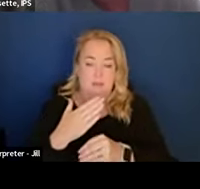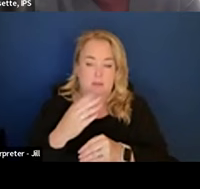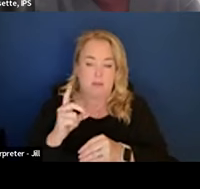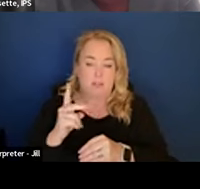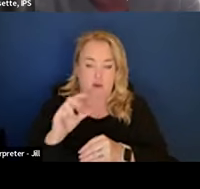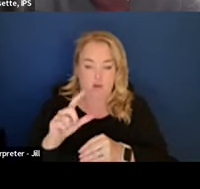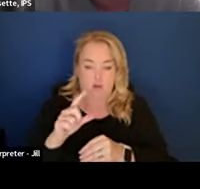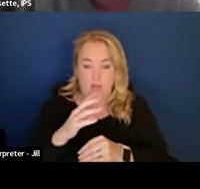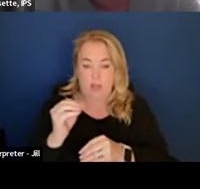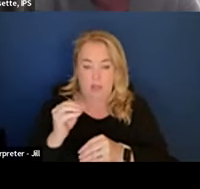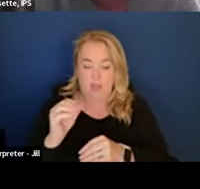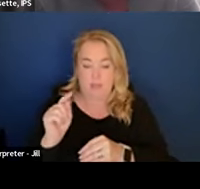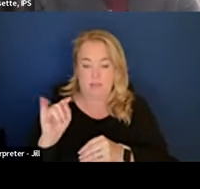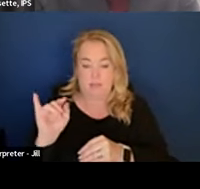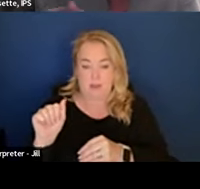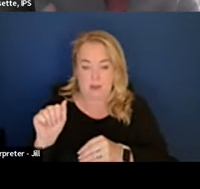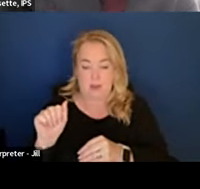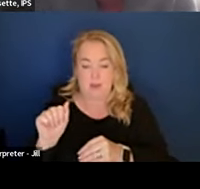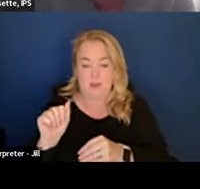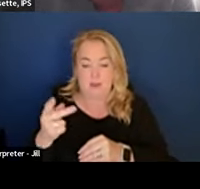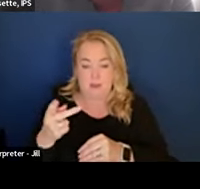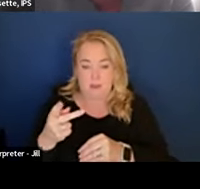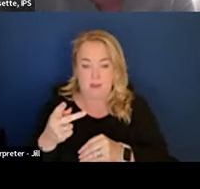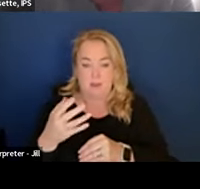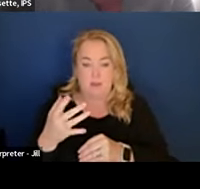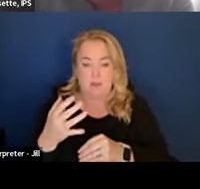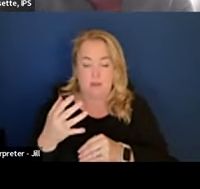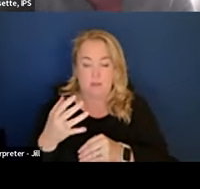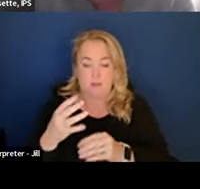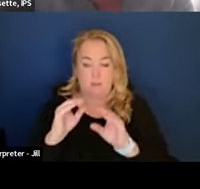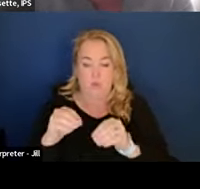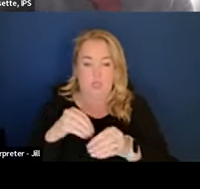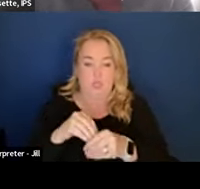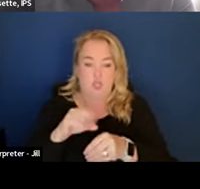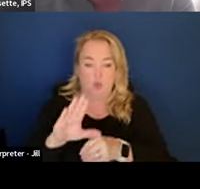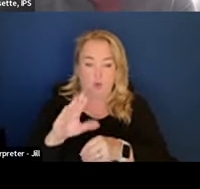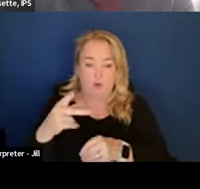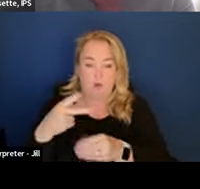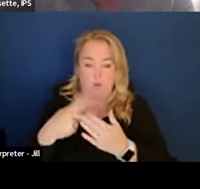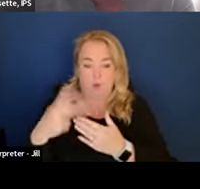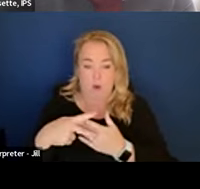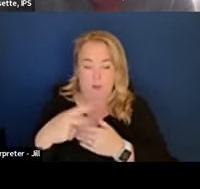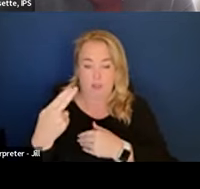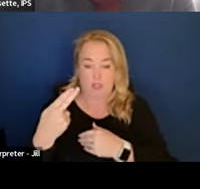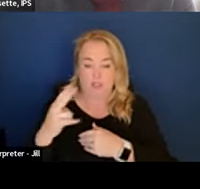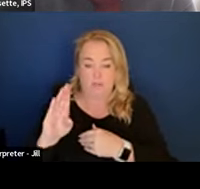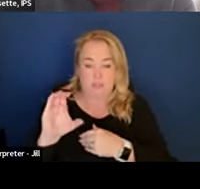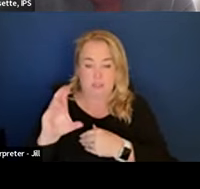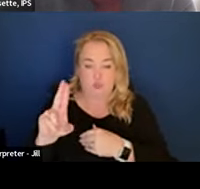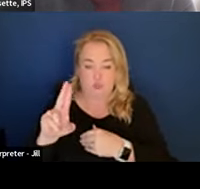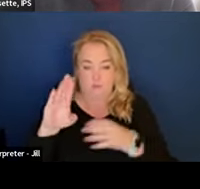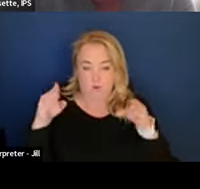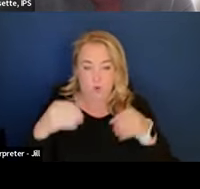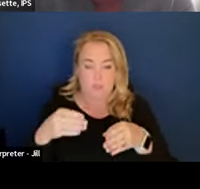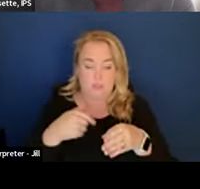Daryl and Tia, have put in your program a HBCU focused.